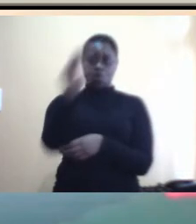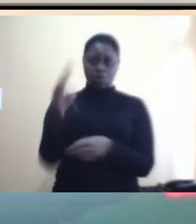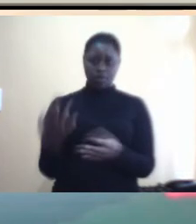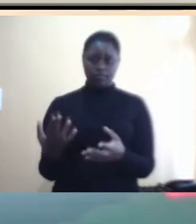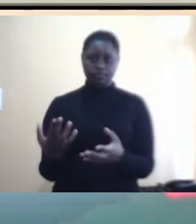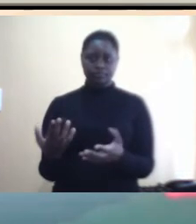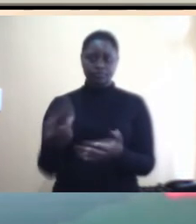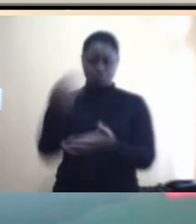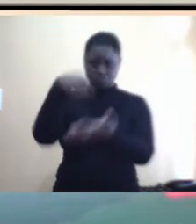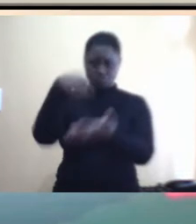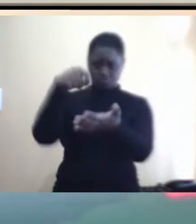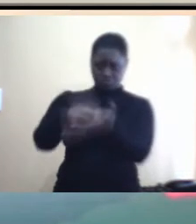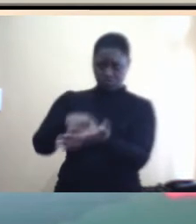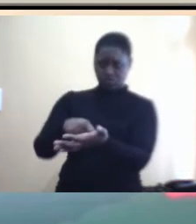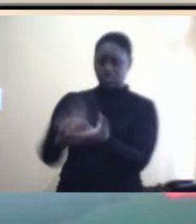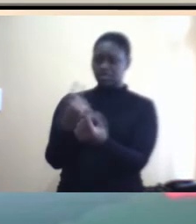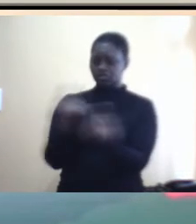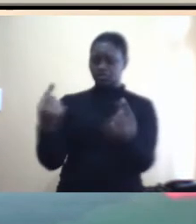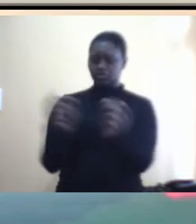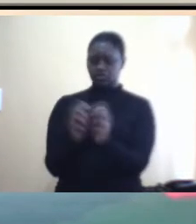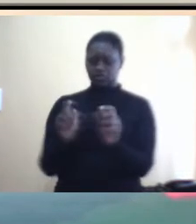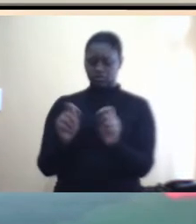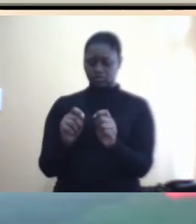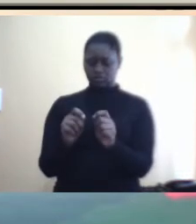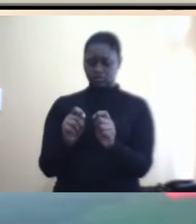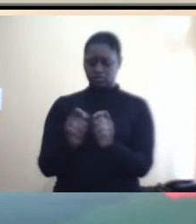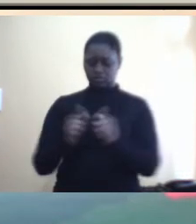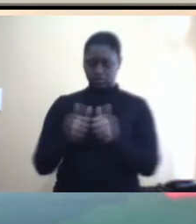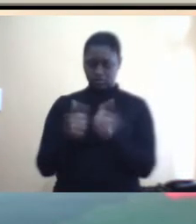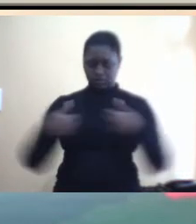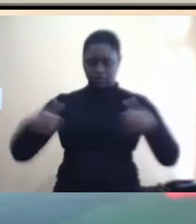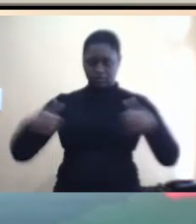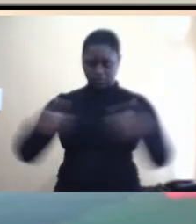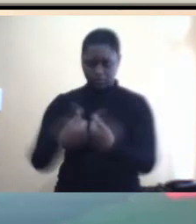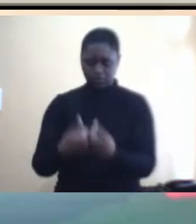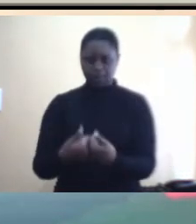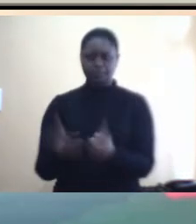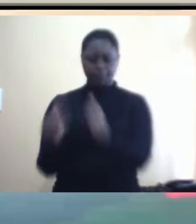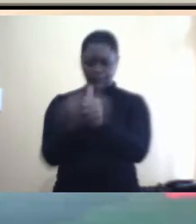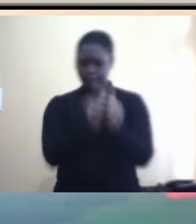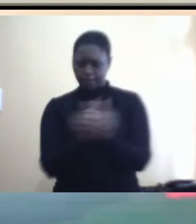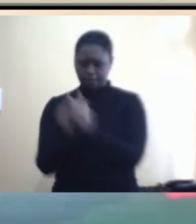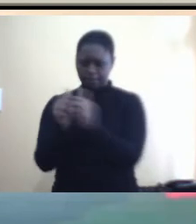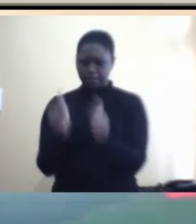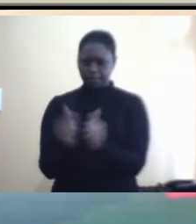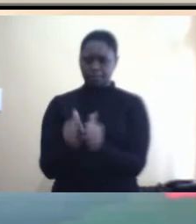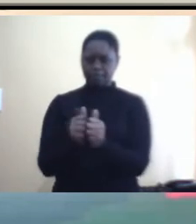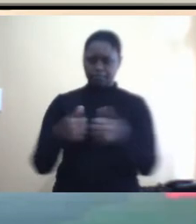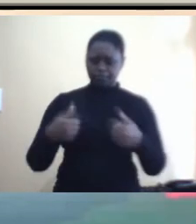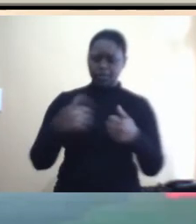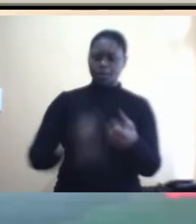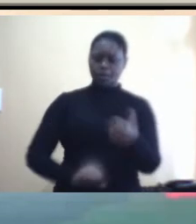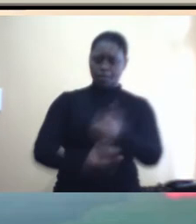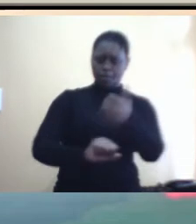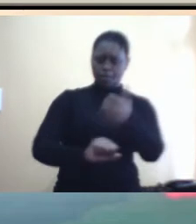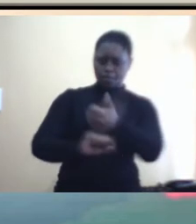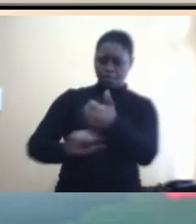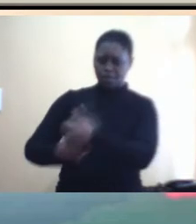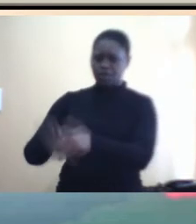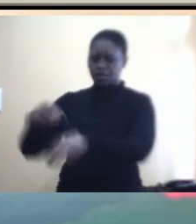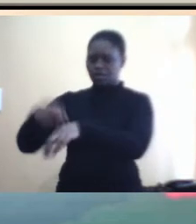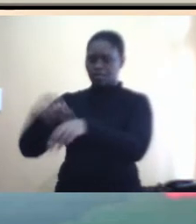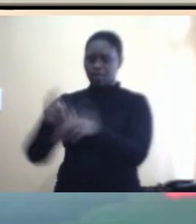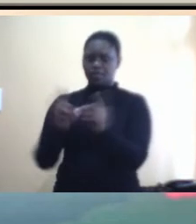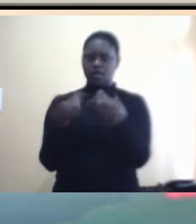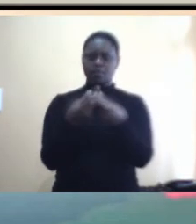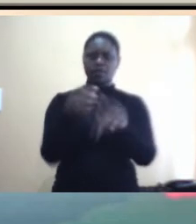be signed with each stakeholder. Partnering with relevant stakeholders who are willing to provide support needed by Department